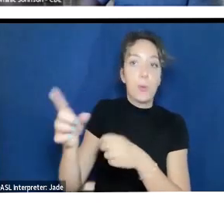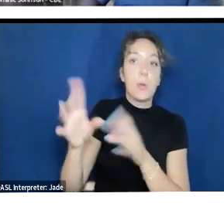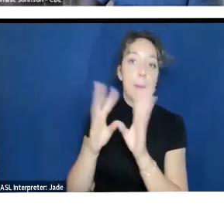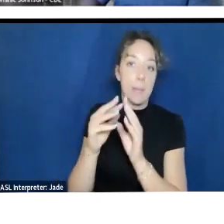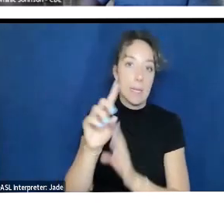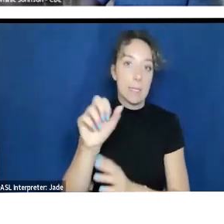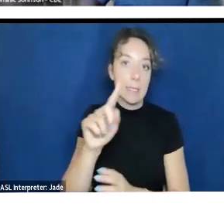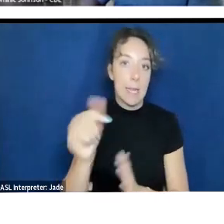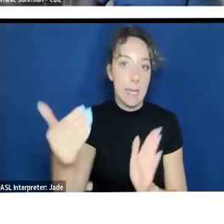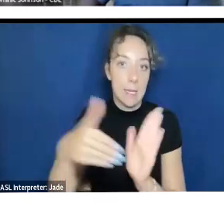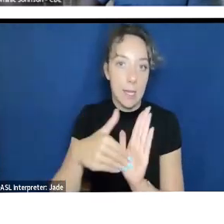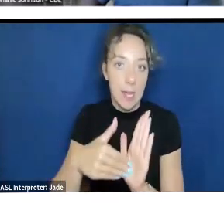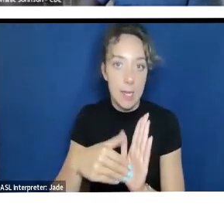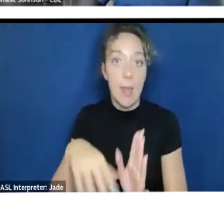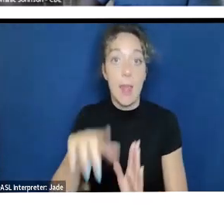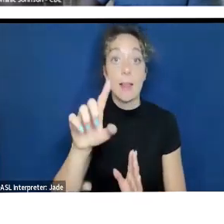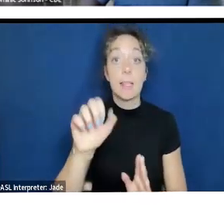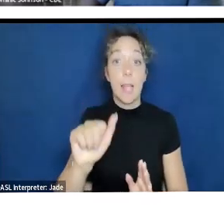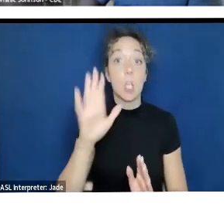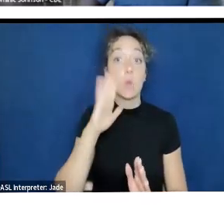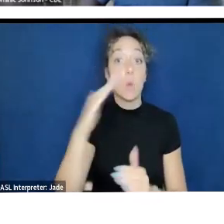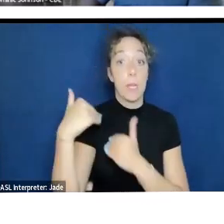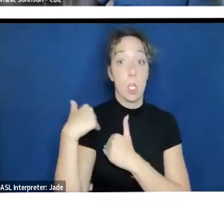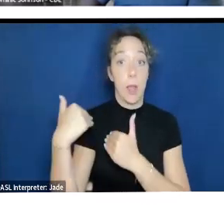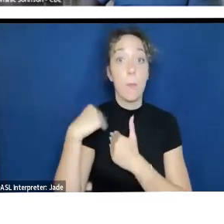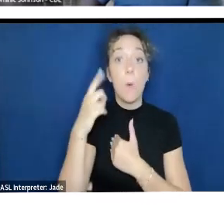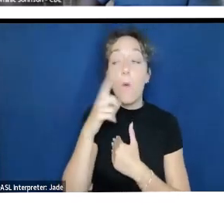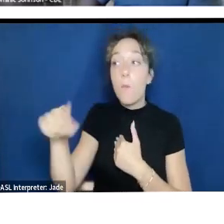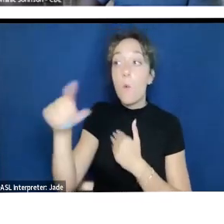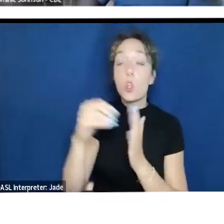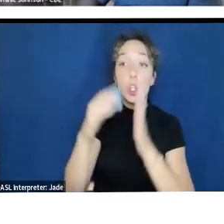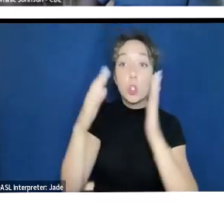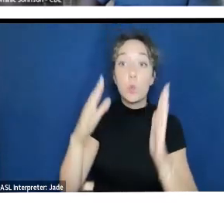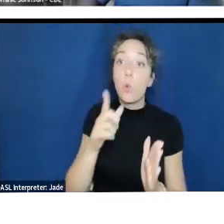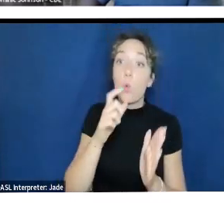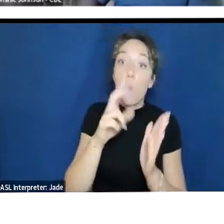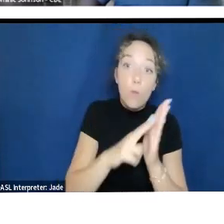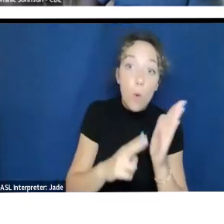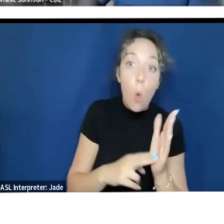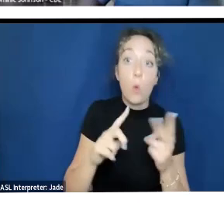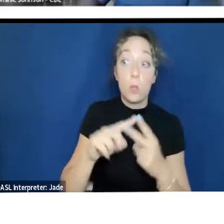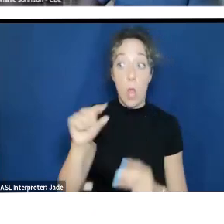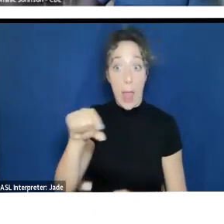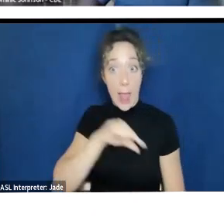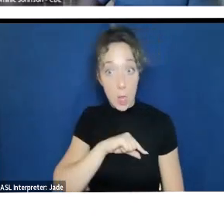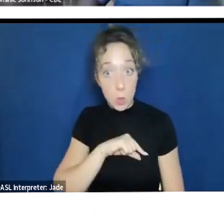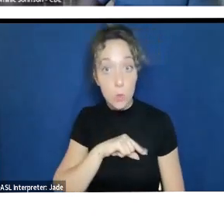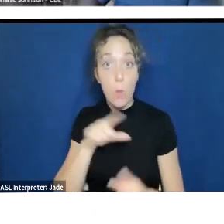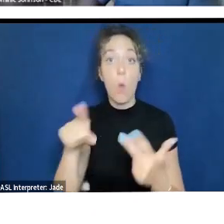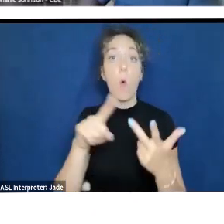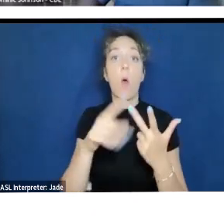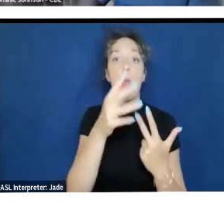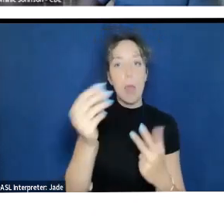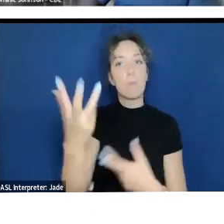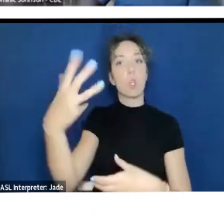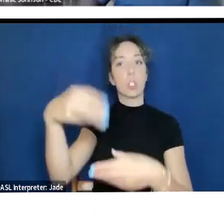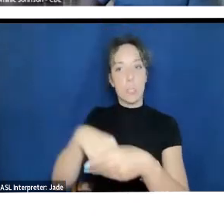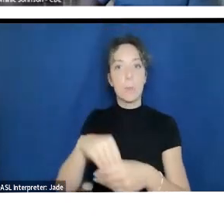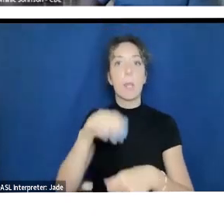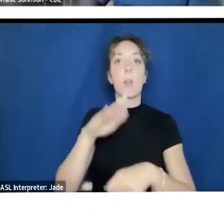LEAs will be accountable for those students who were enrolled, eligible, and participating on Census